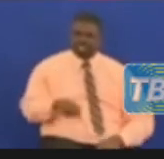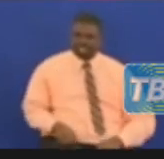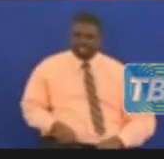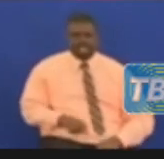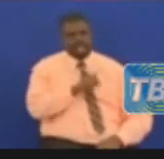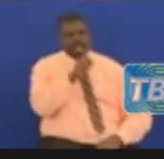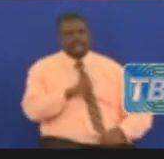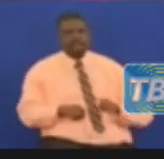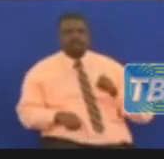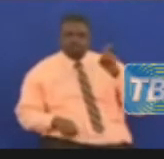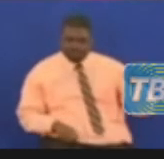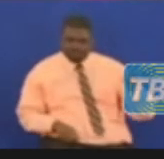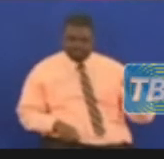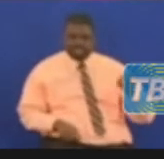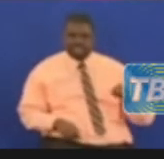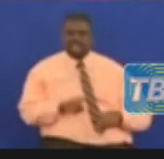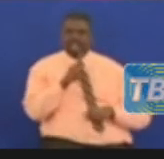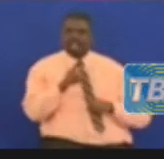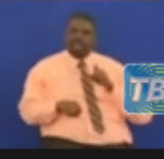I'll help you.